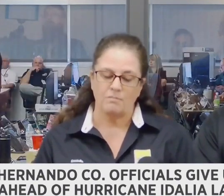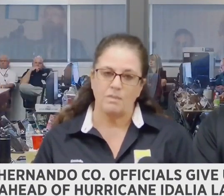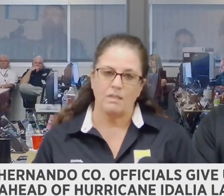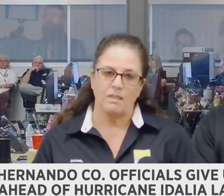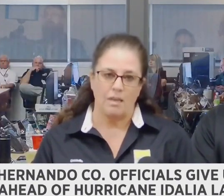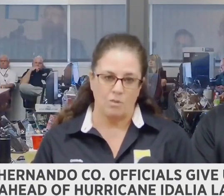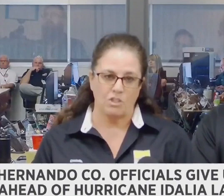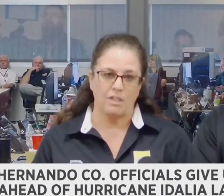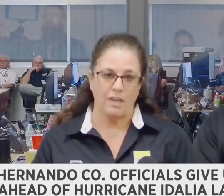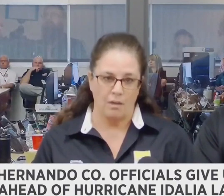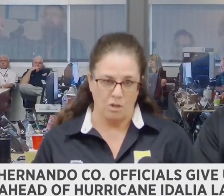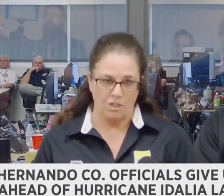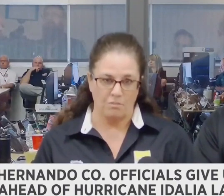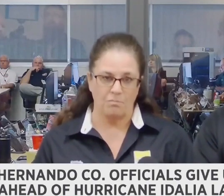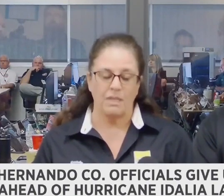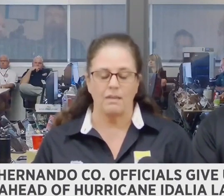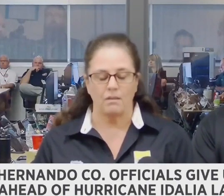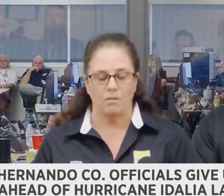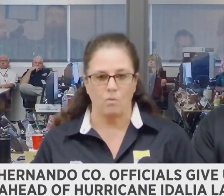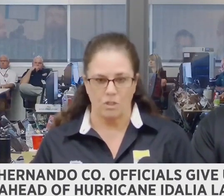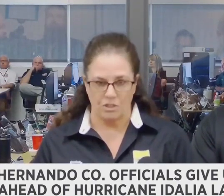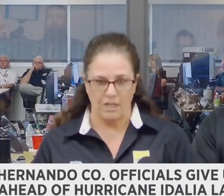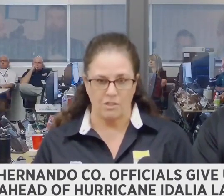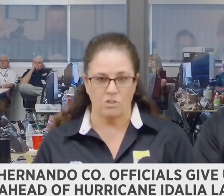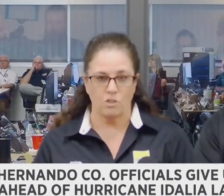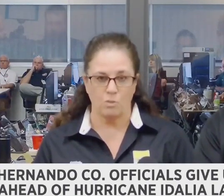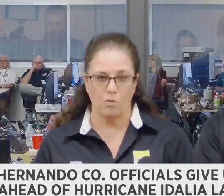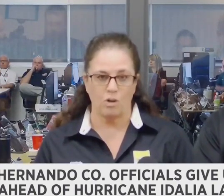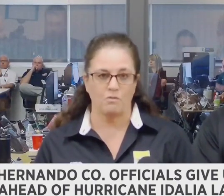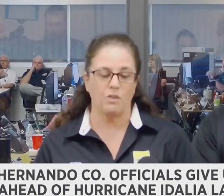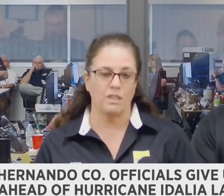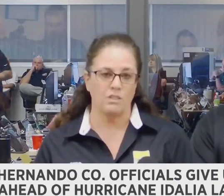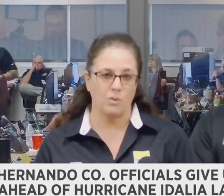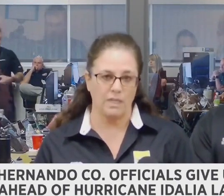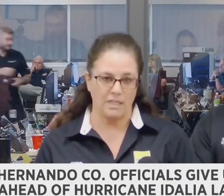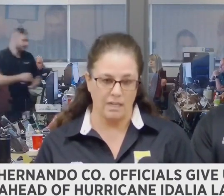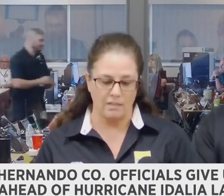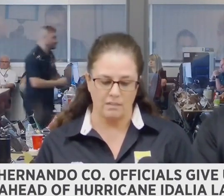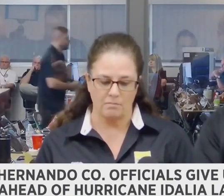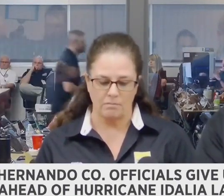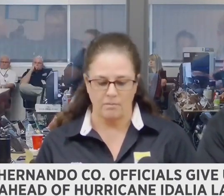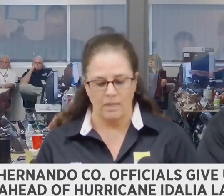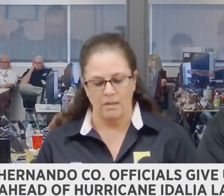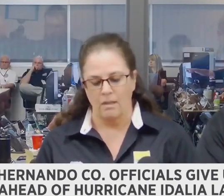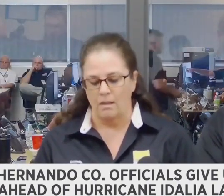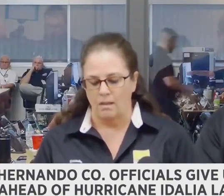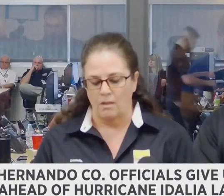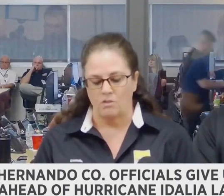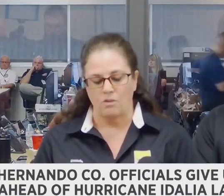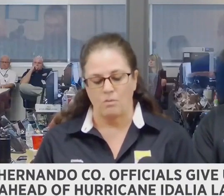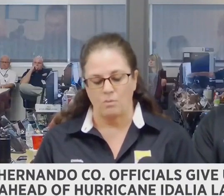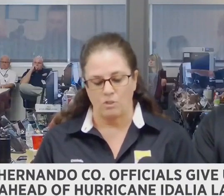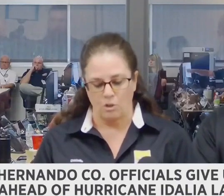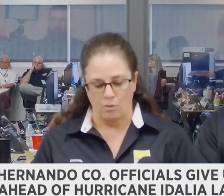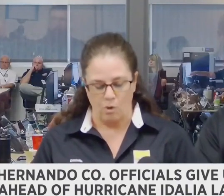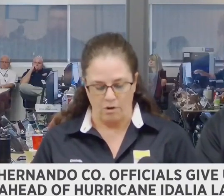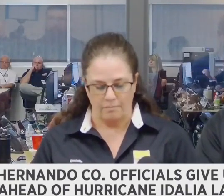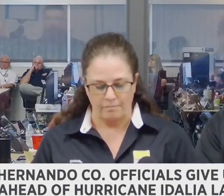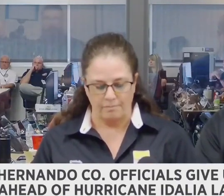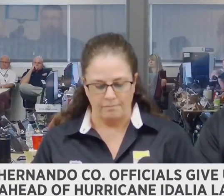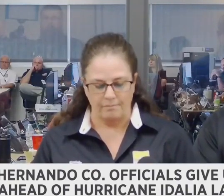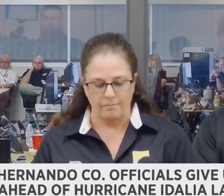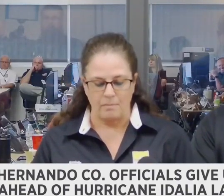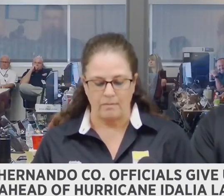washing, hand washing, hand washing. Wash your hands, soap and water for at least 20 seconds. Scrub with soap and